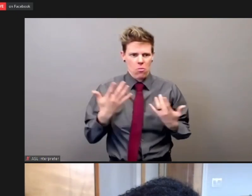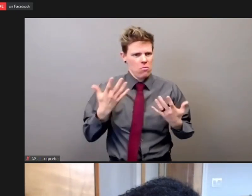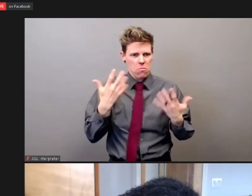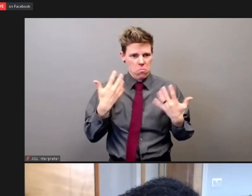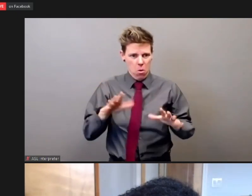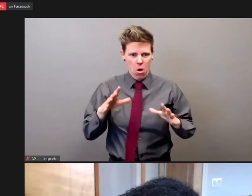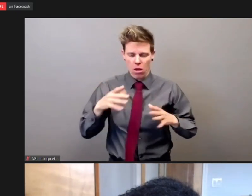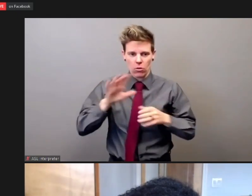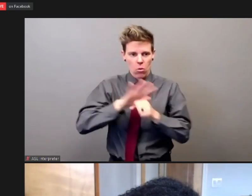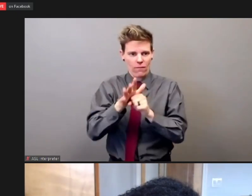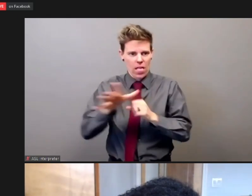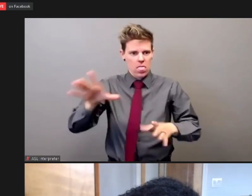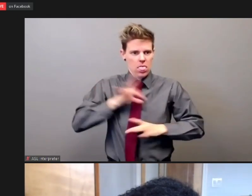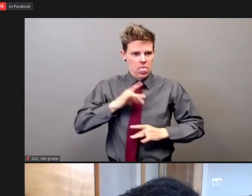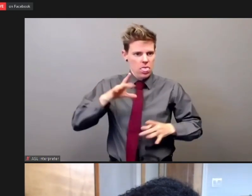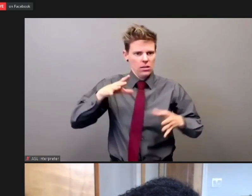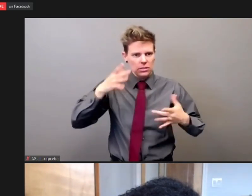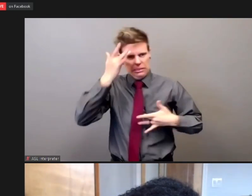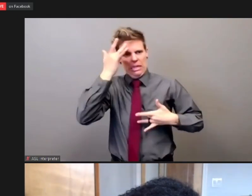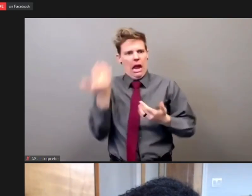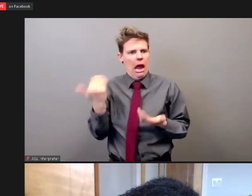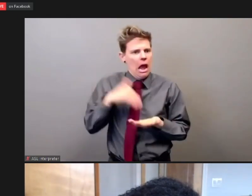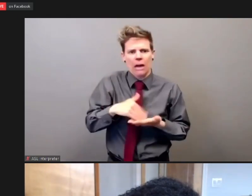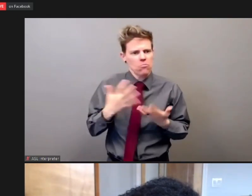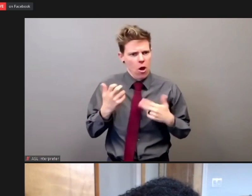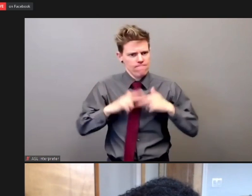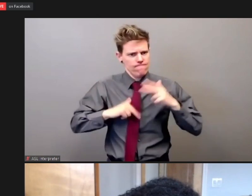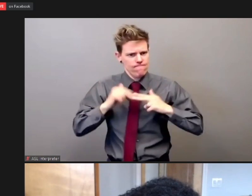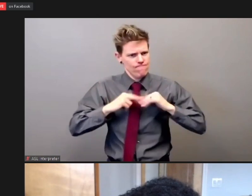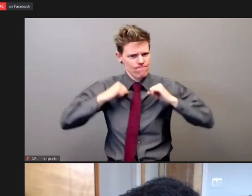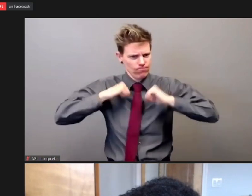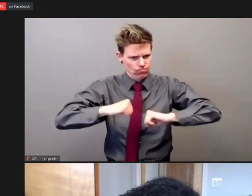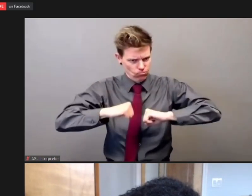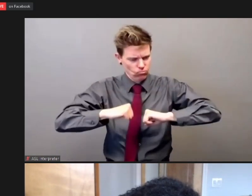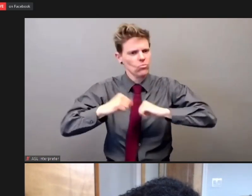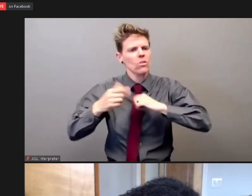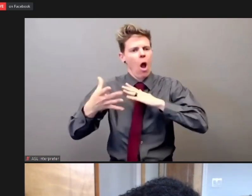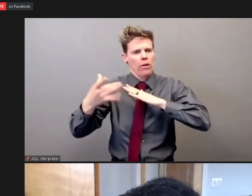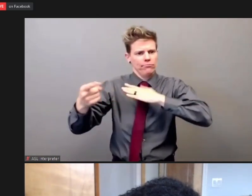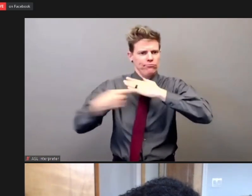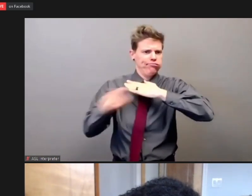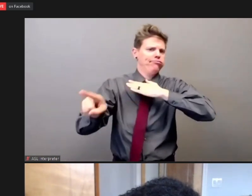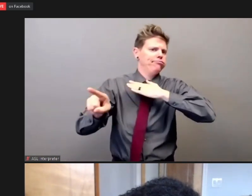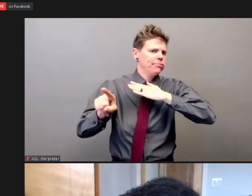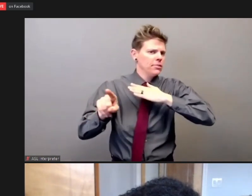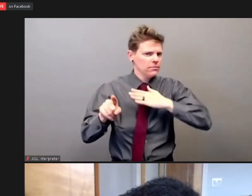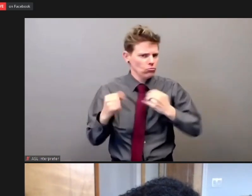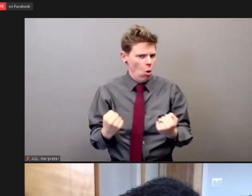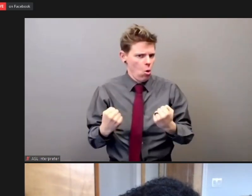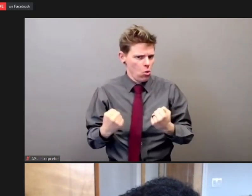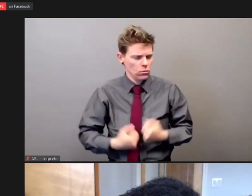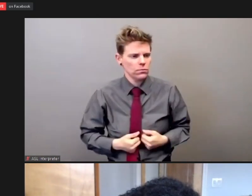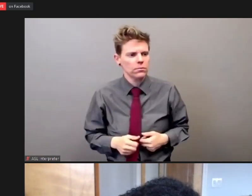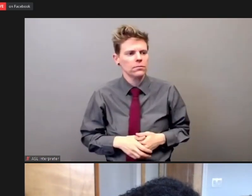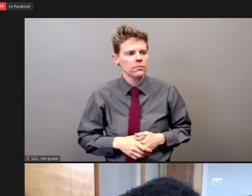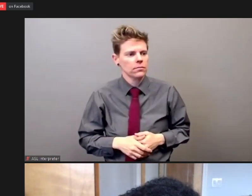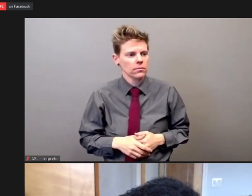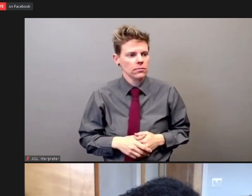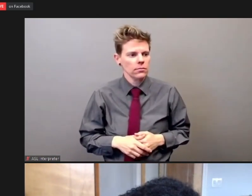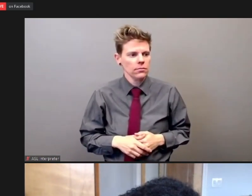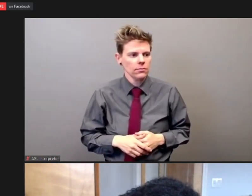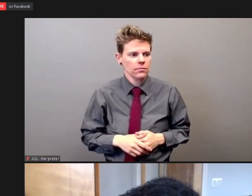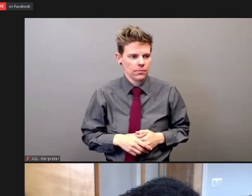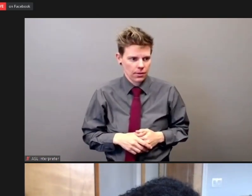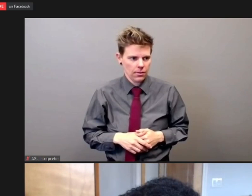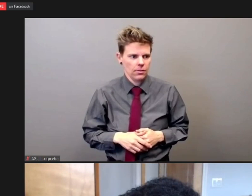industry group. That's not true at all, anywhere. And so we're working really hard, and